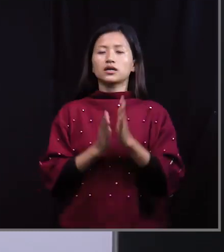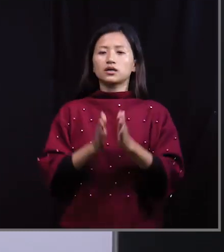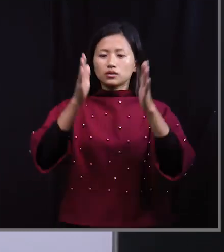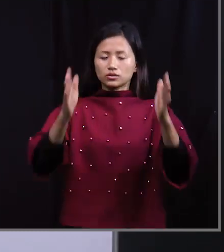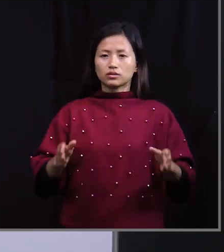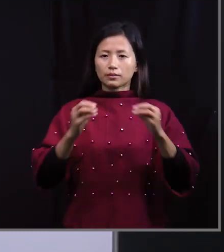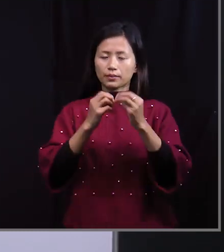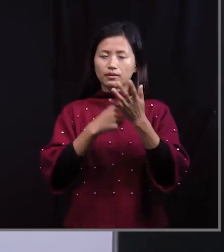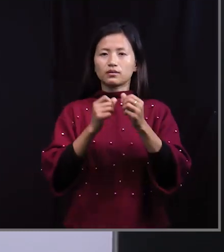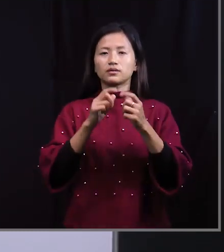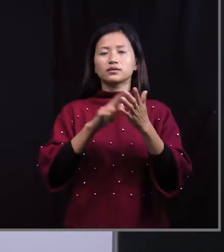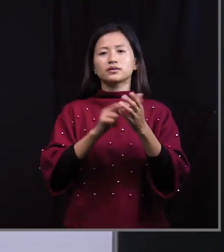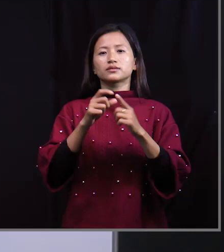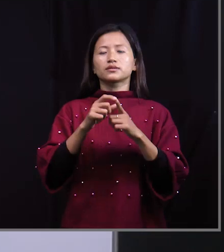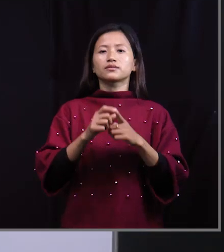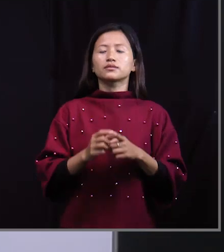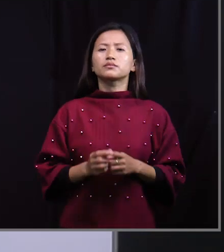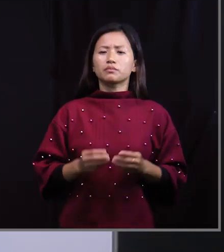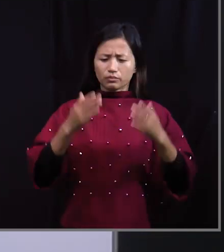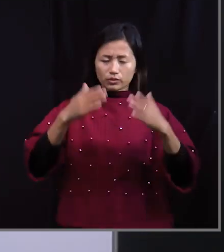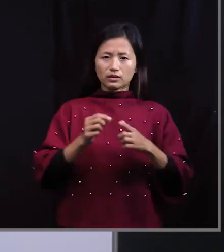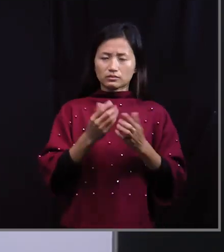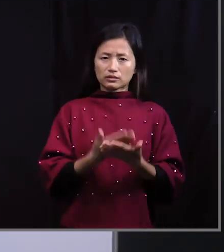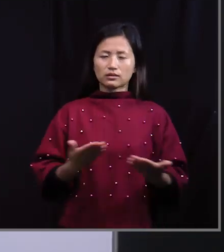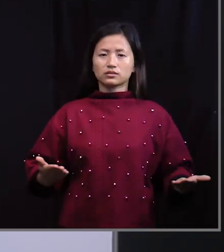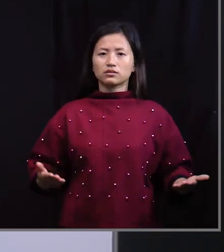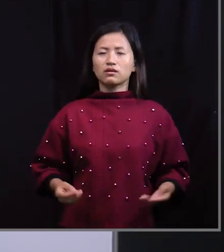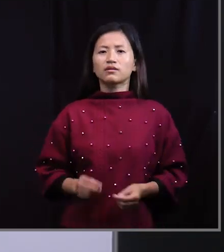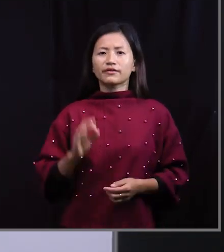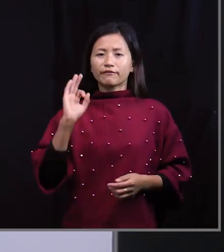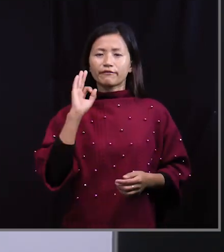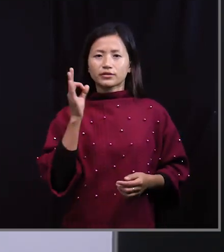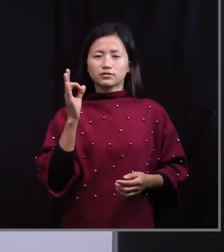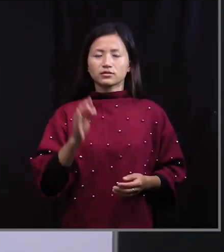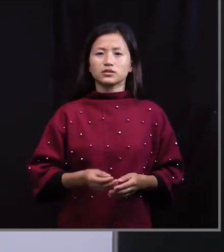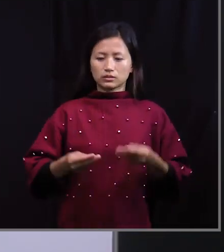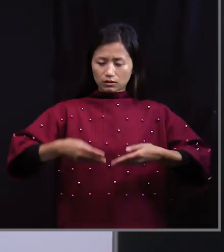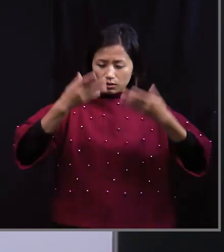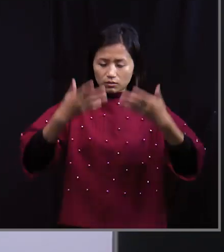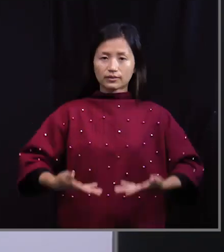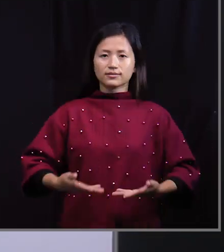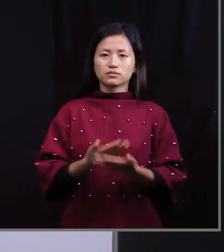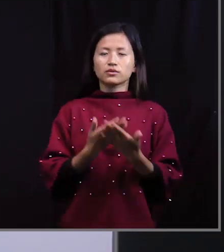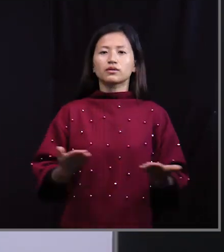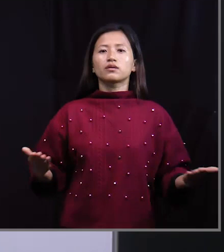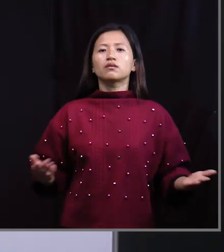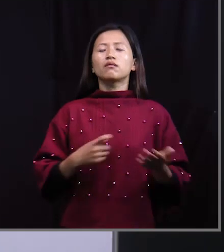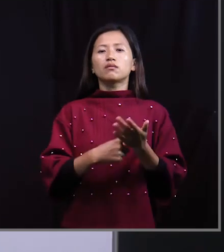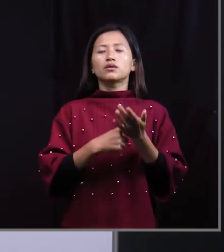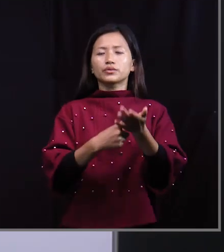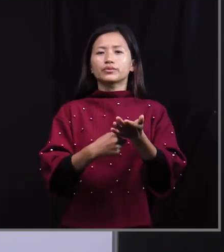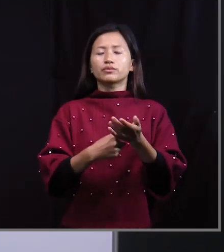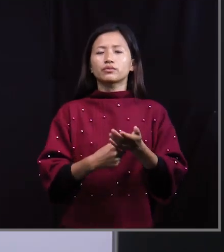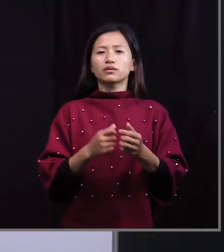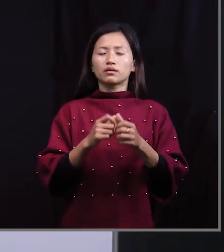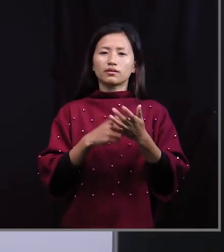branded products, that is, if you want to come up with fancy clothes, you cannot sell and come up with a showroom in a very rural area where